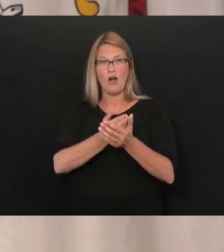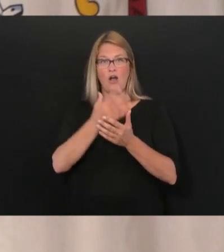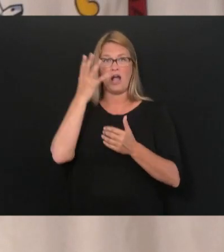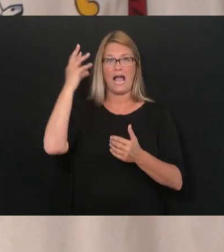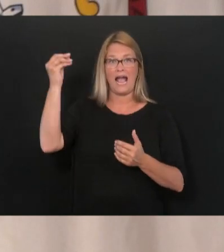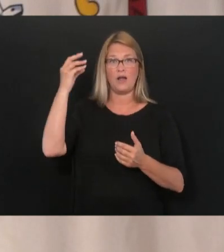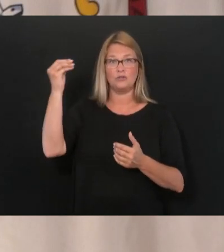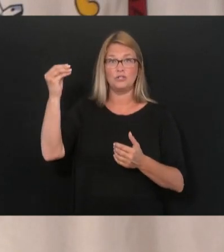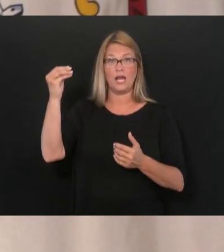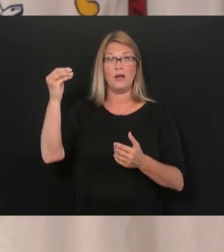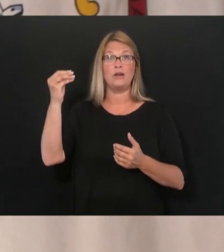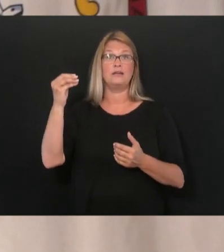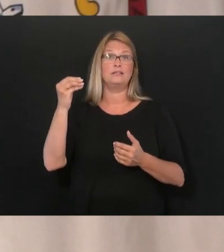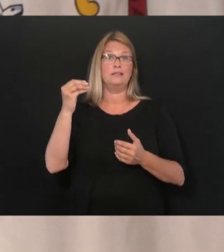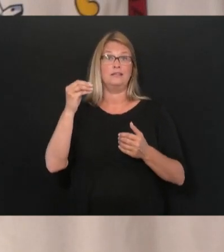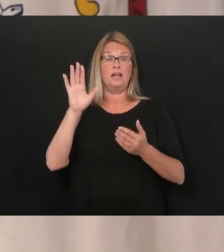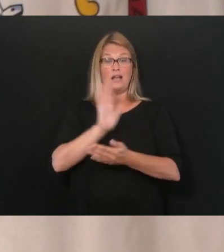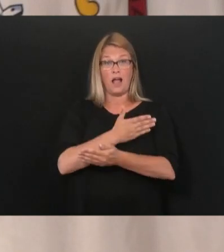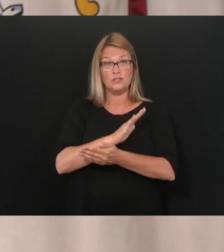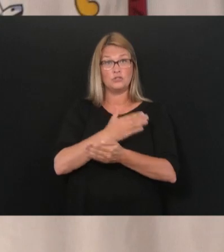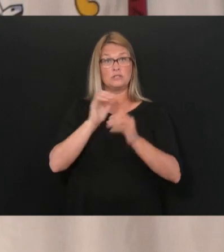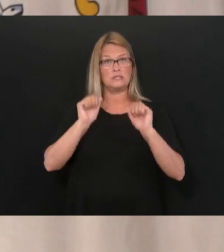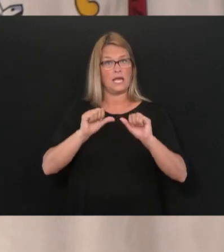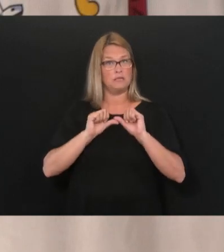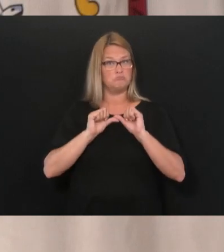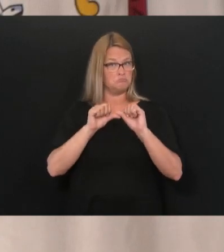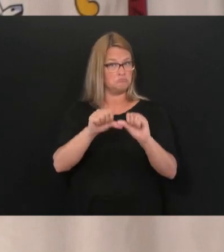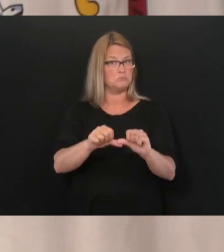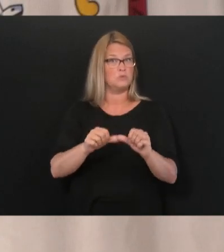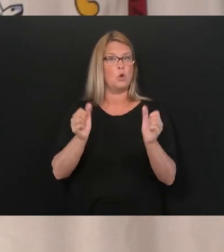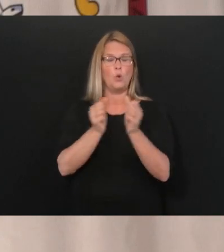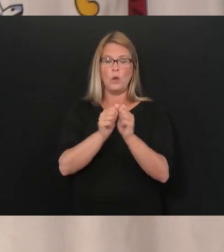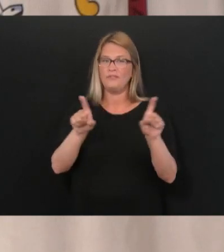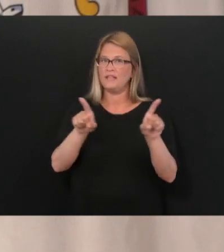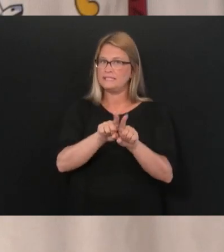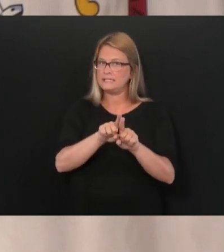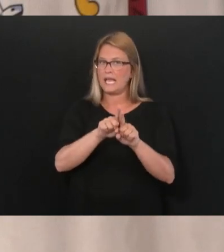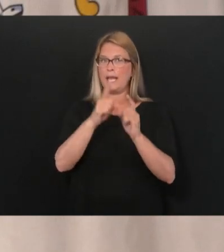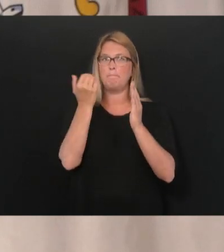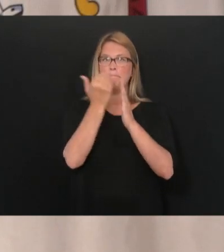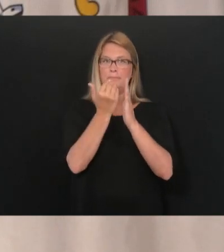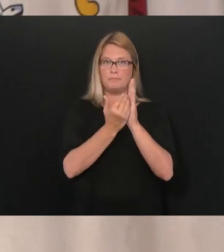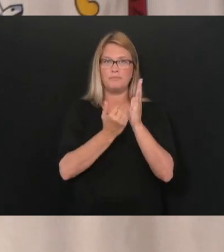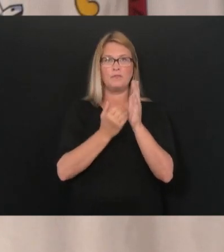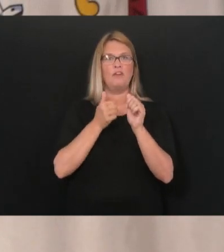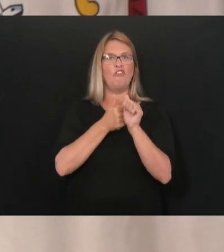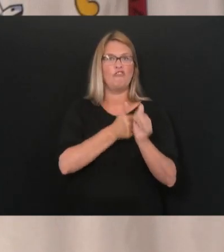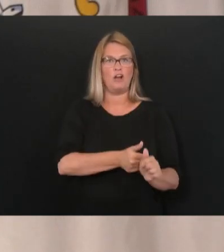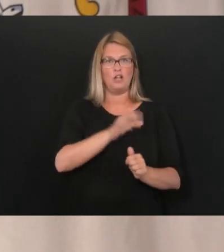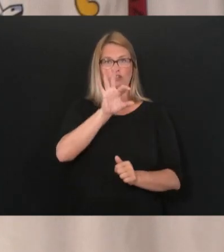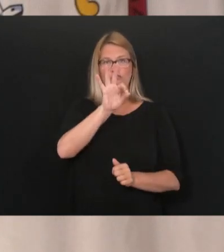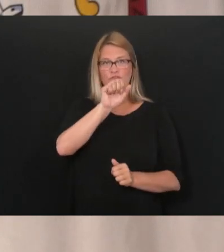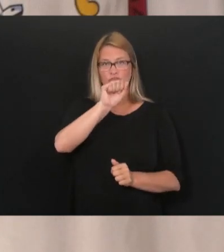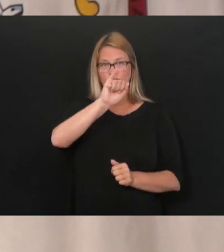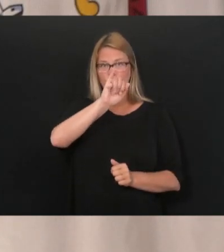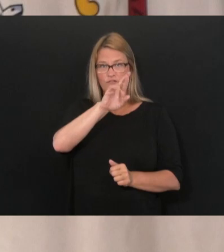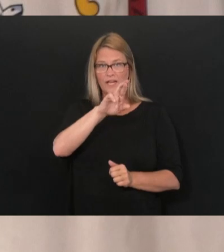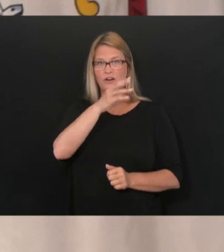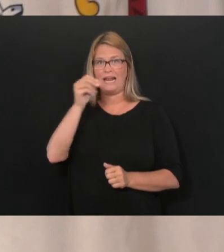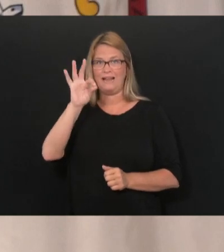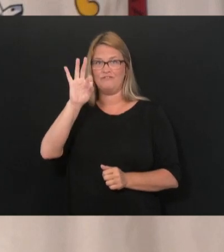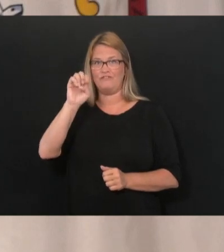at open-air venues may resume with the same guidelines that fairs and festivals must follow as well.